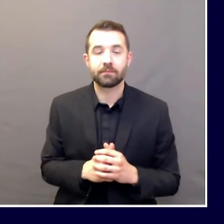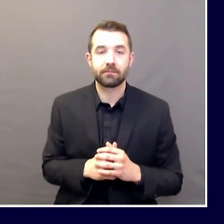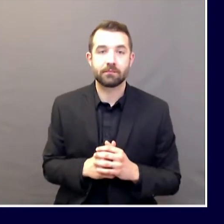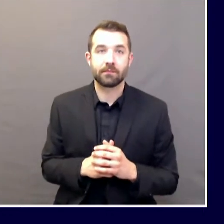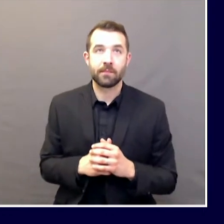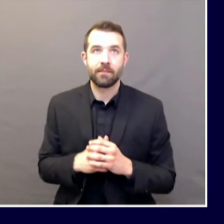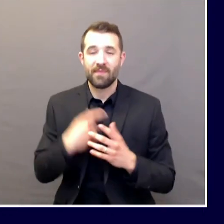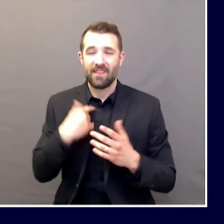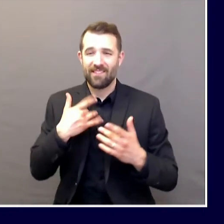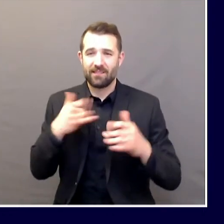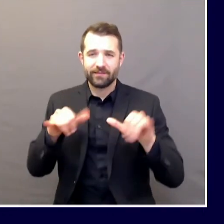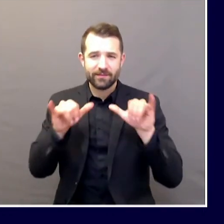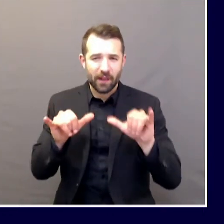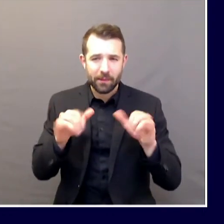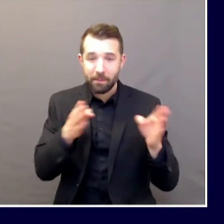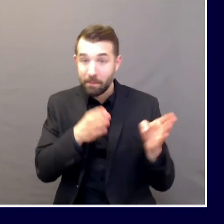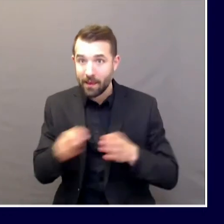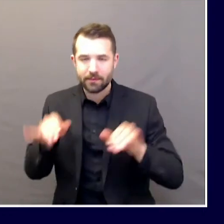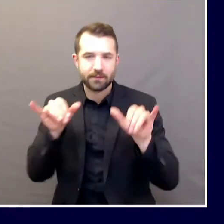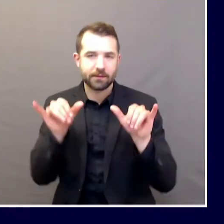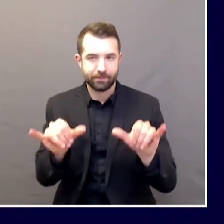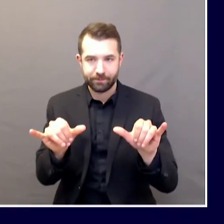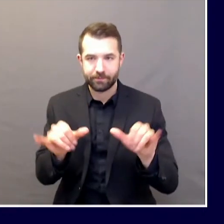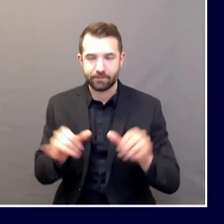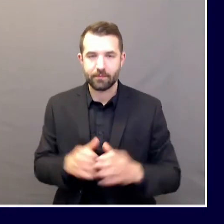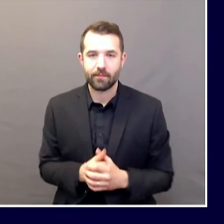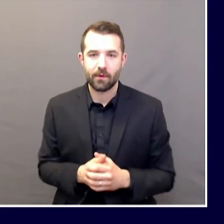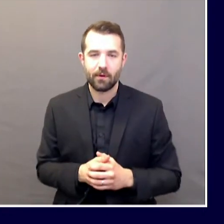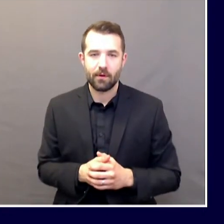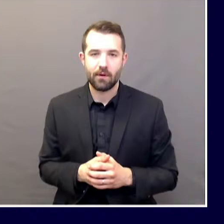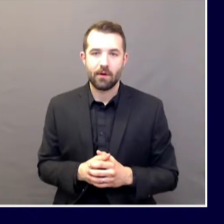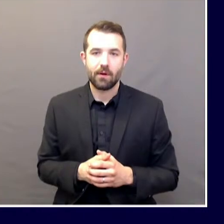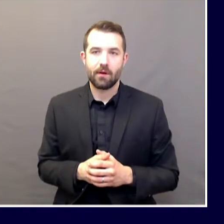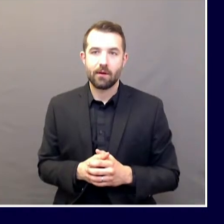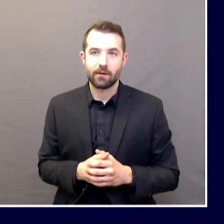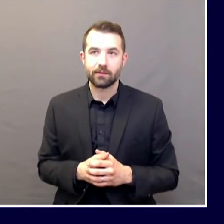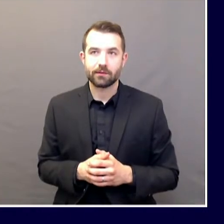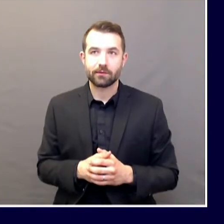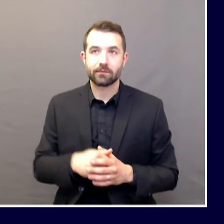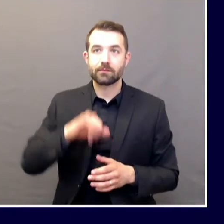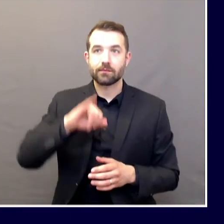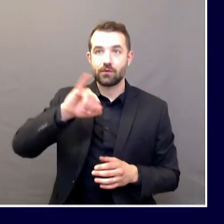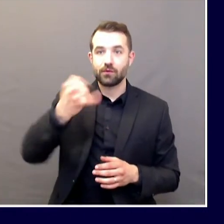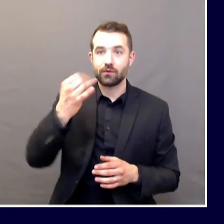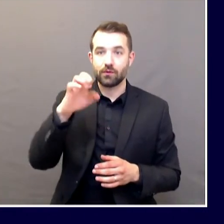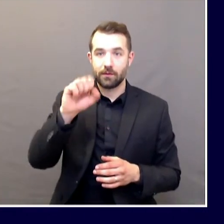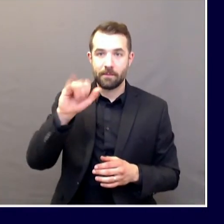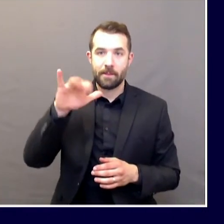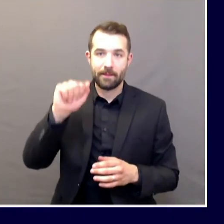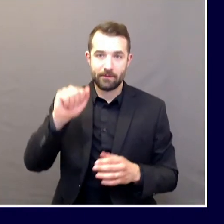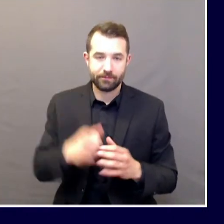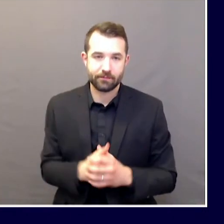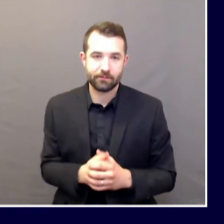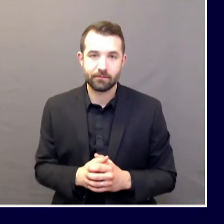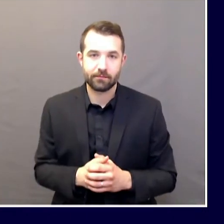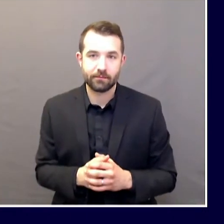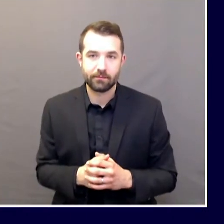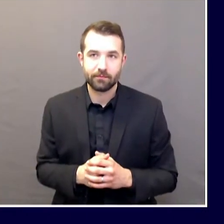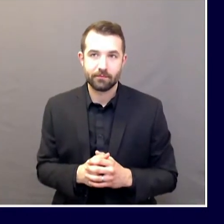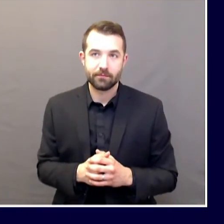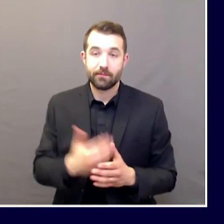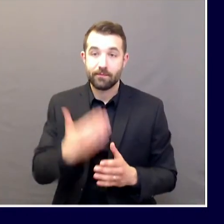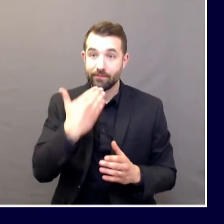Got it. Thank you. Thanks, Charlie. Over to Jessica Piper at the BDN next. Thank you, Dr.